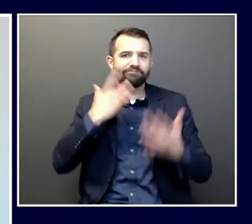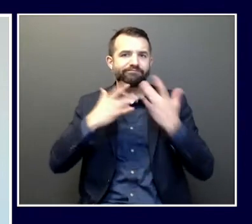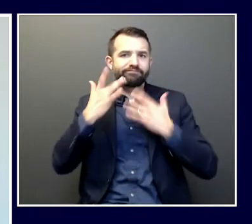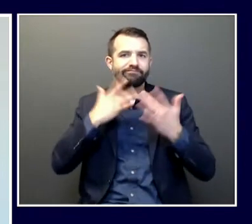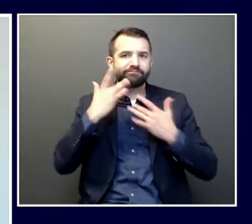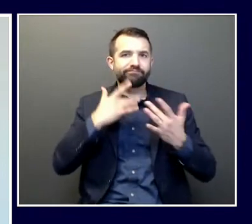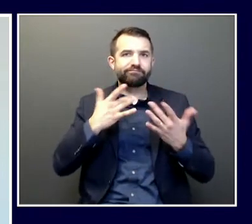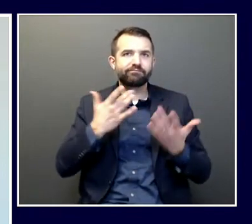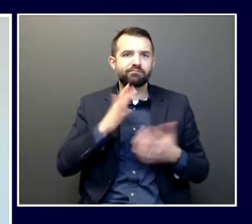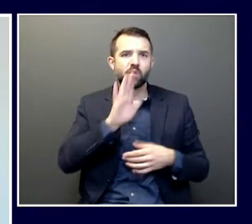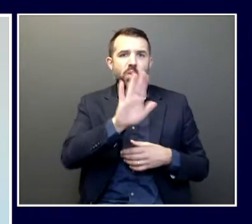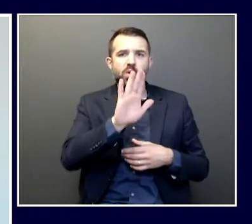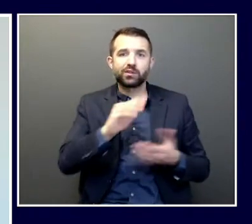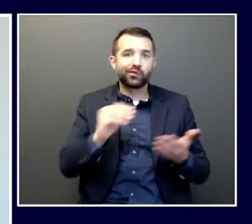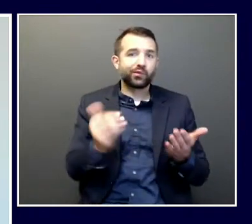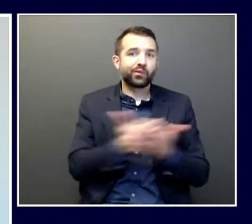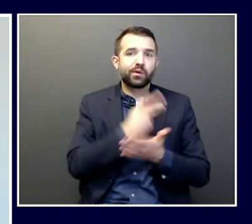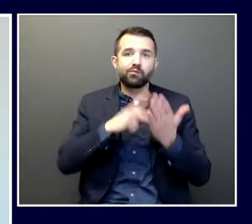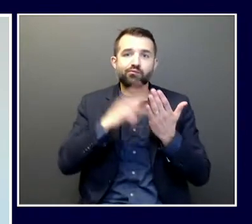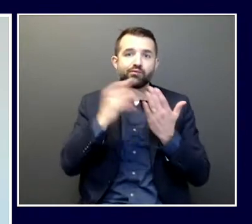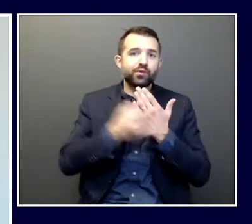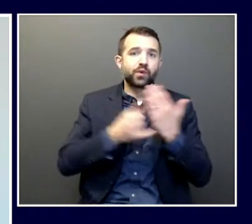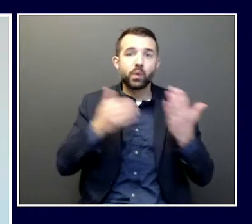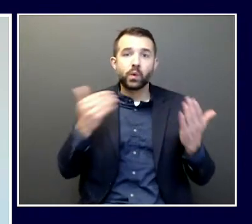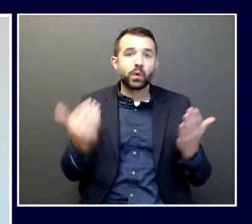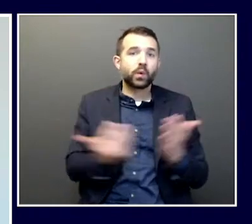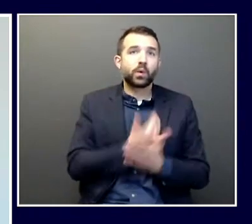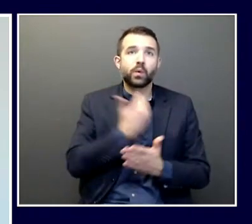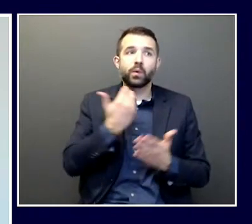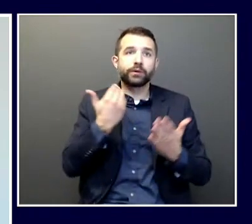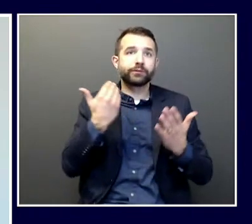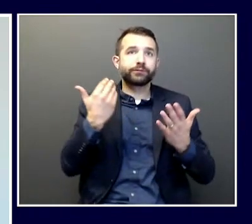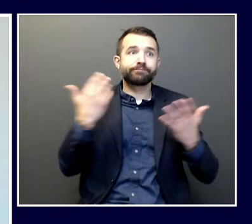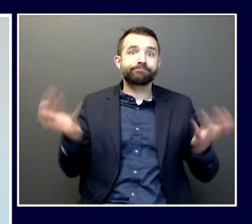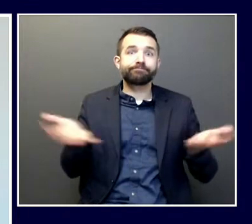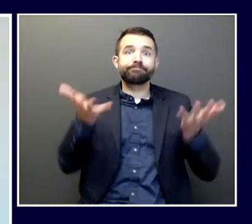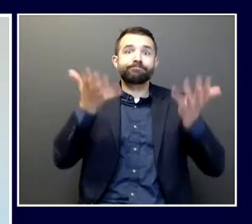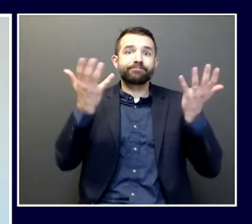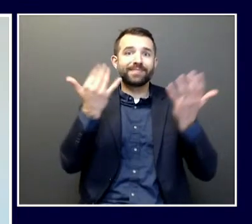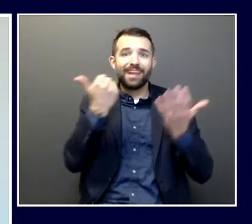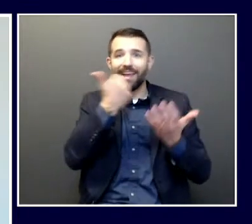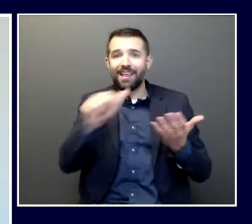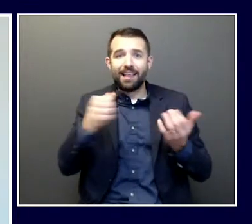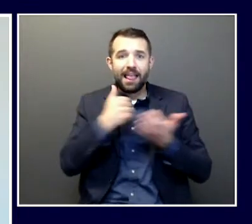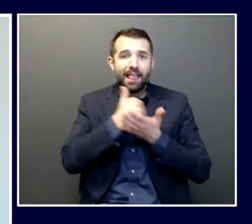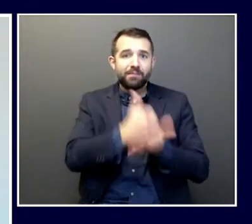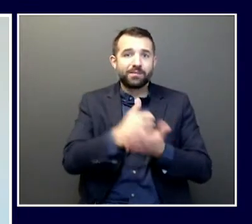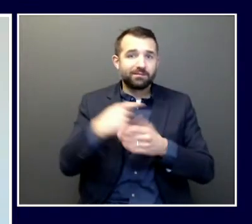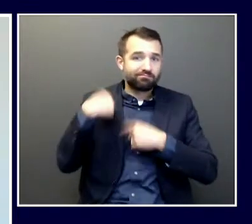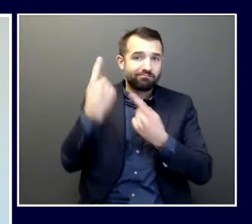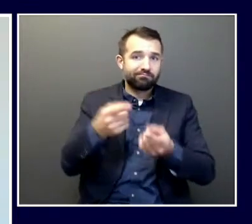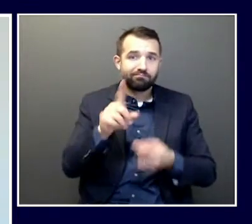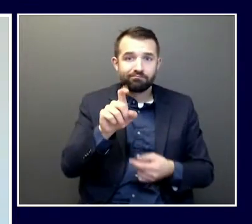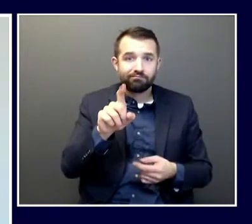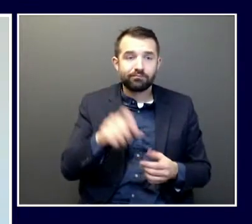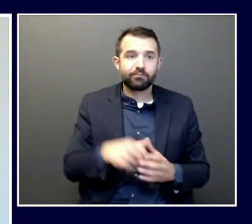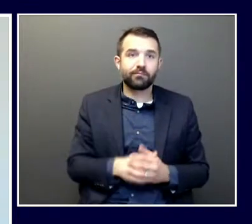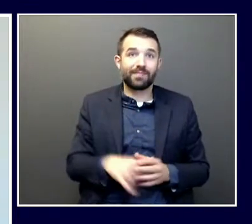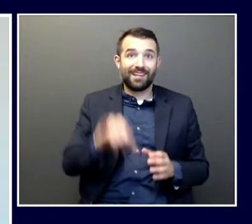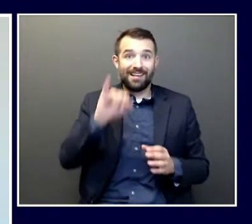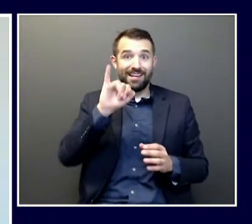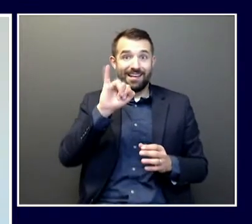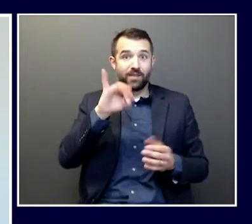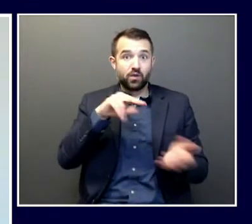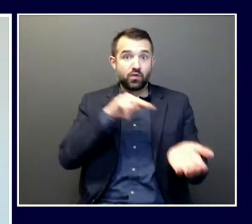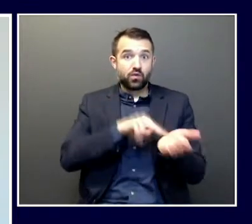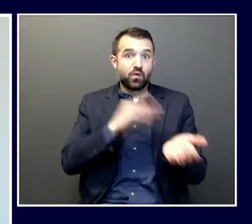are really making a difference? And then lastly, if a nursing home does close, do they have to notify the state?